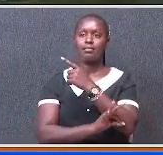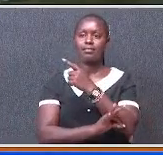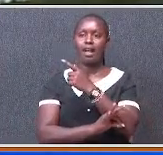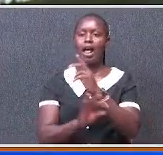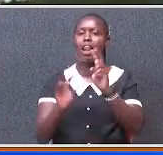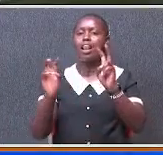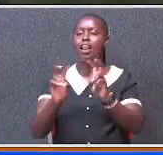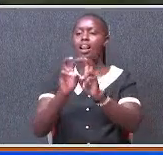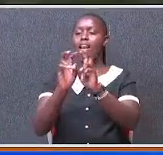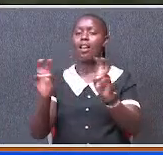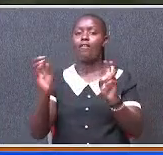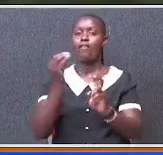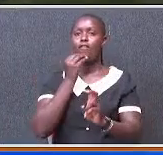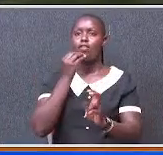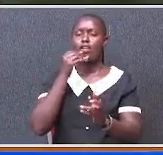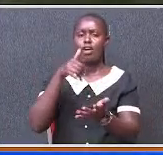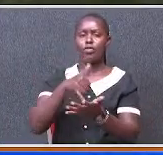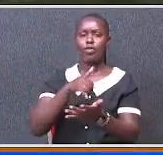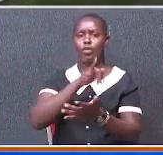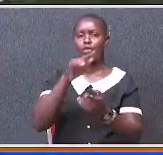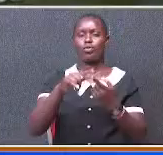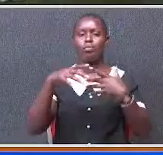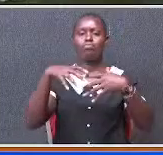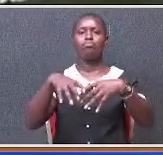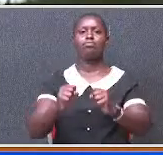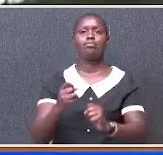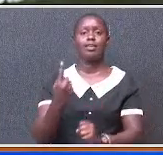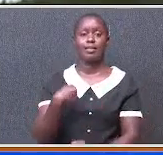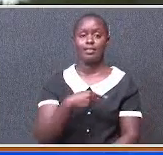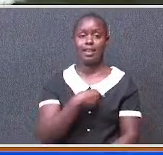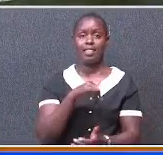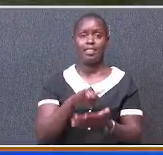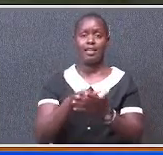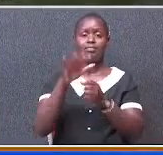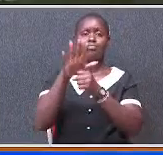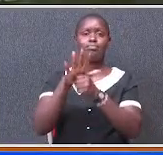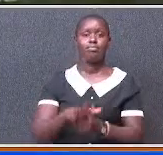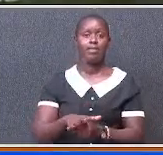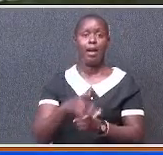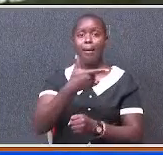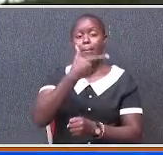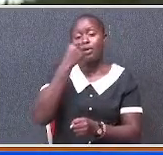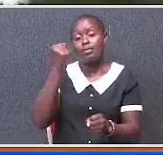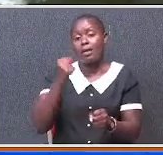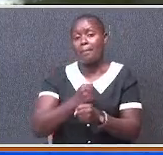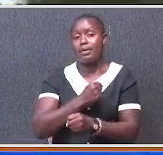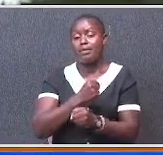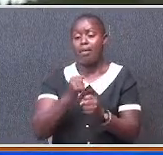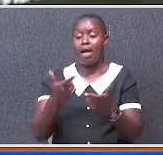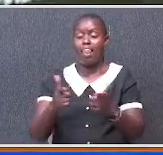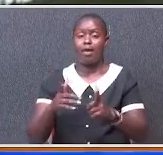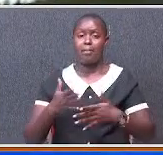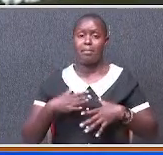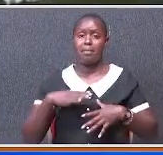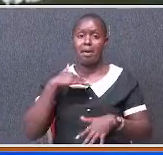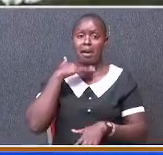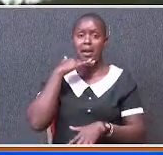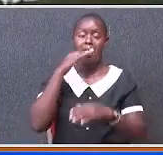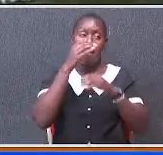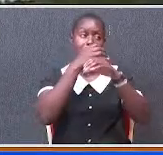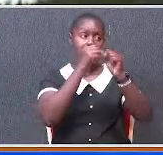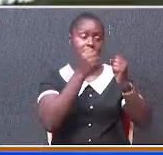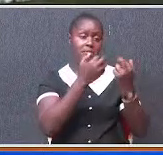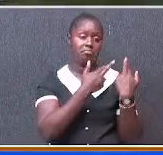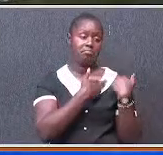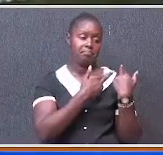including those who colonized us. It's very humiliating. But I have no choice because we cannot let our people die. The president gave me a responsibility